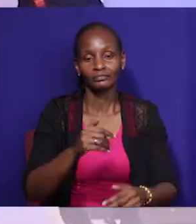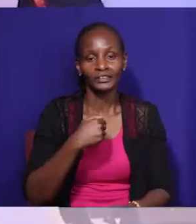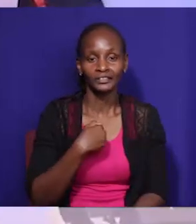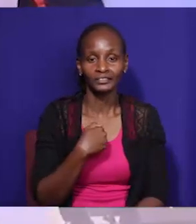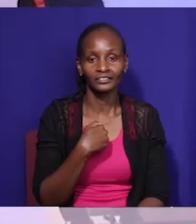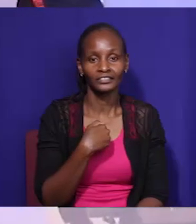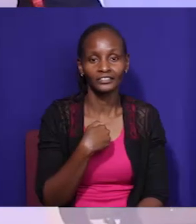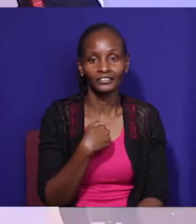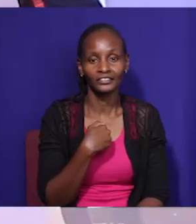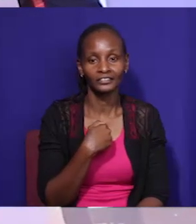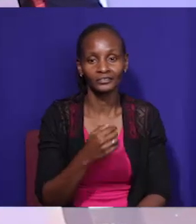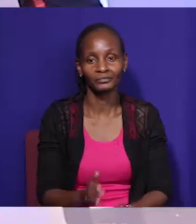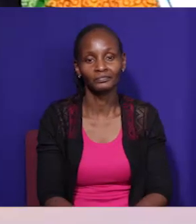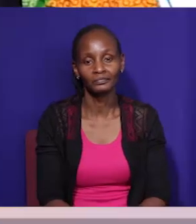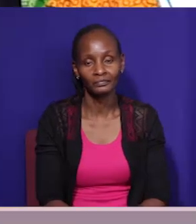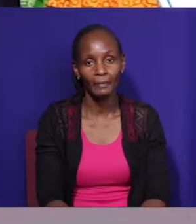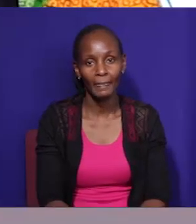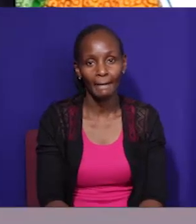mukinifuata.